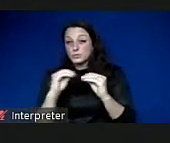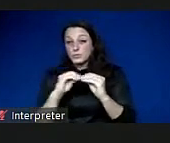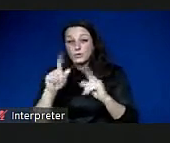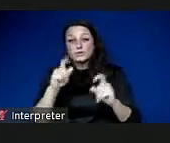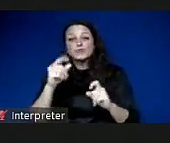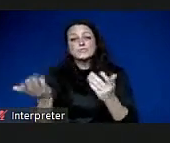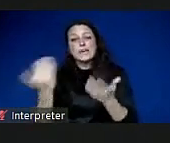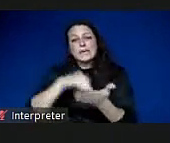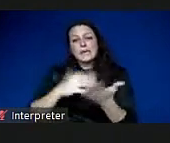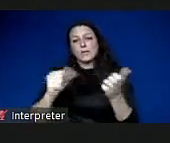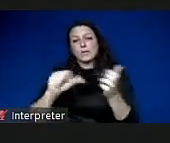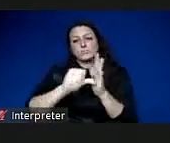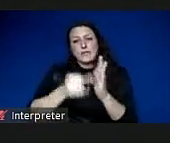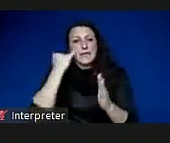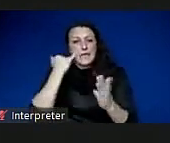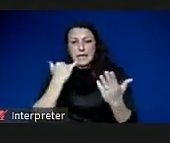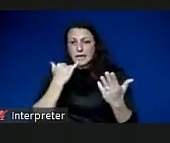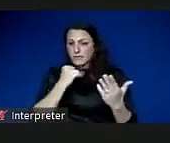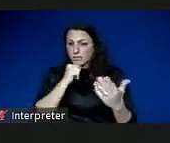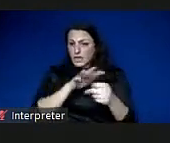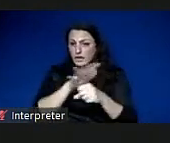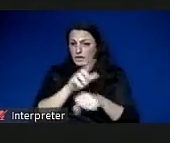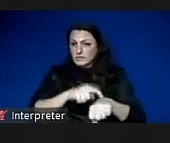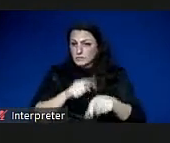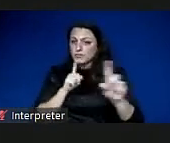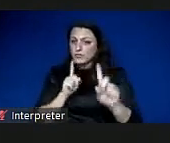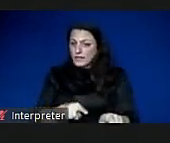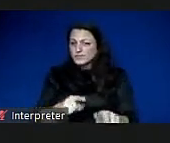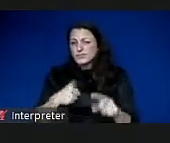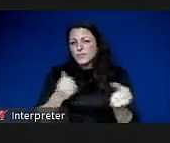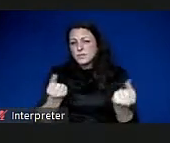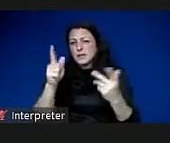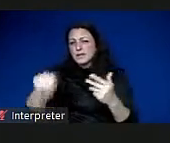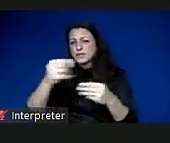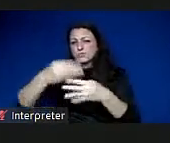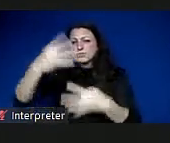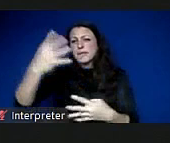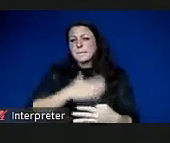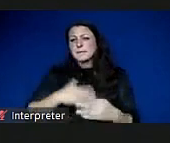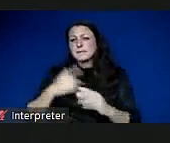get to you, I know there's quite a few of you in line, please email the